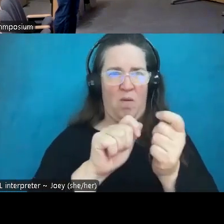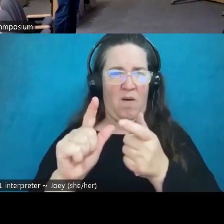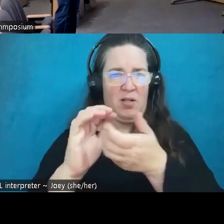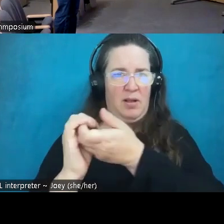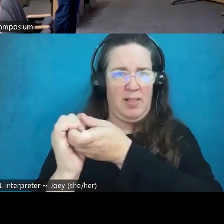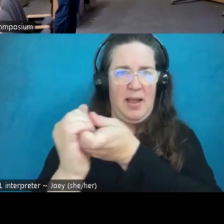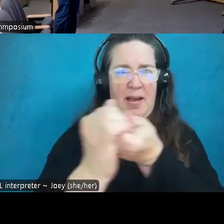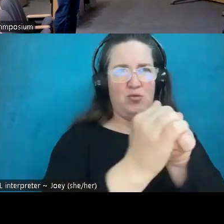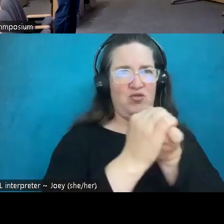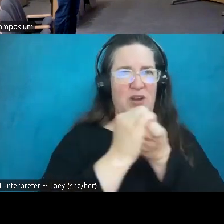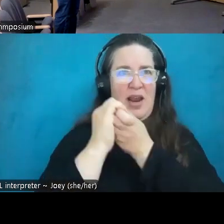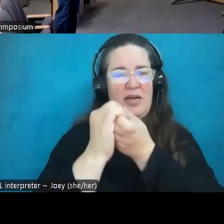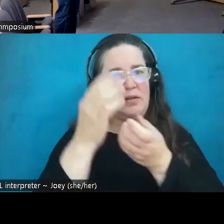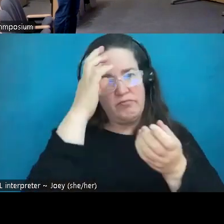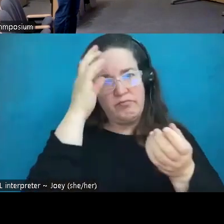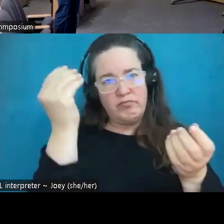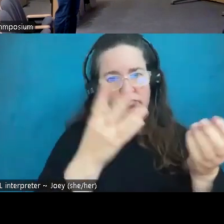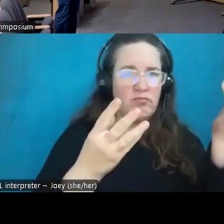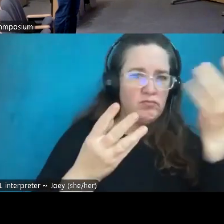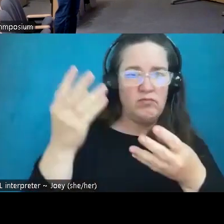their knowledge.